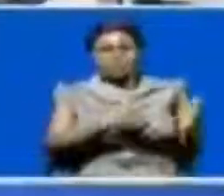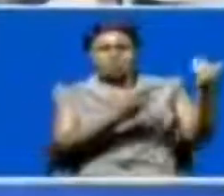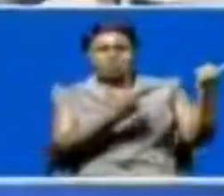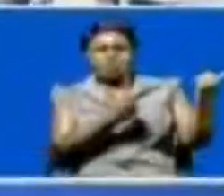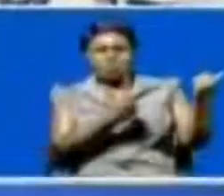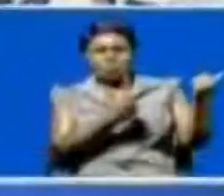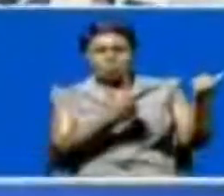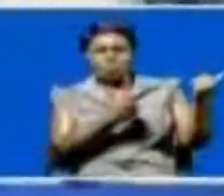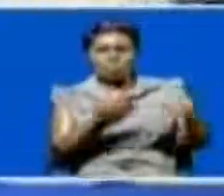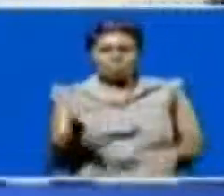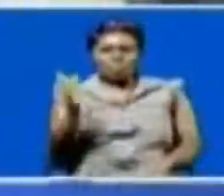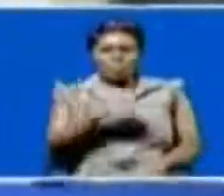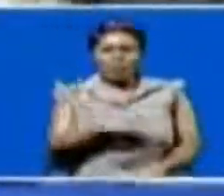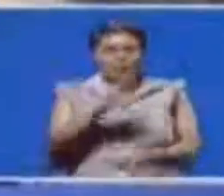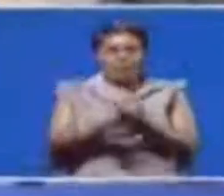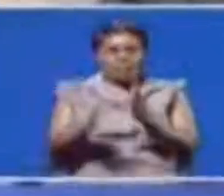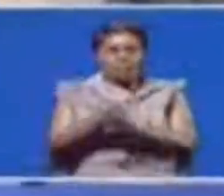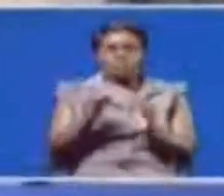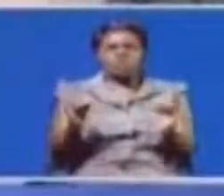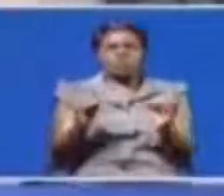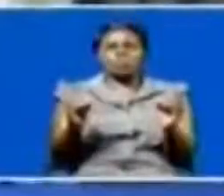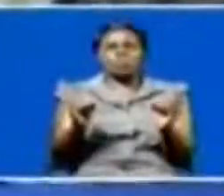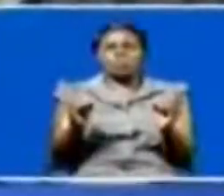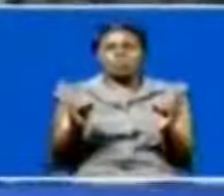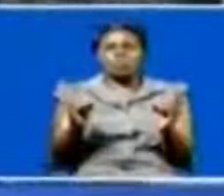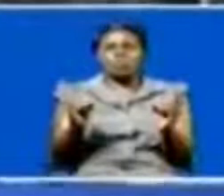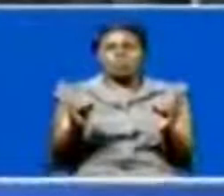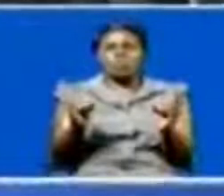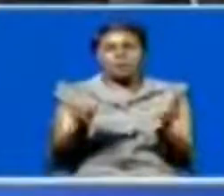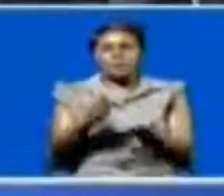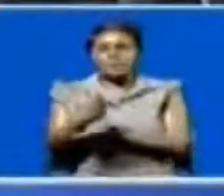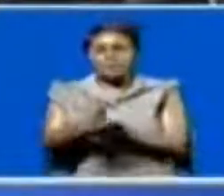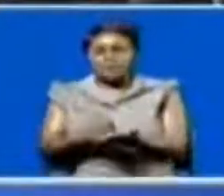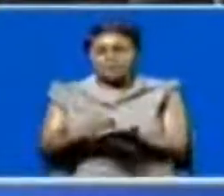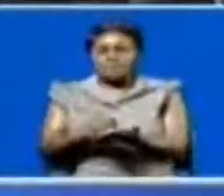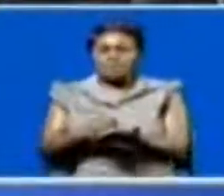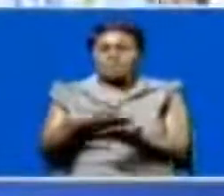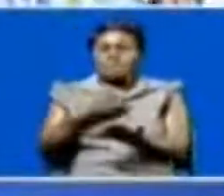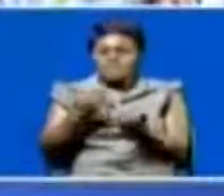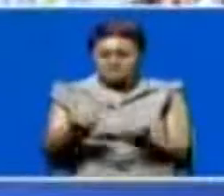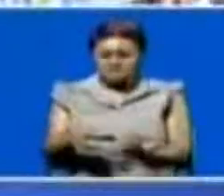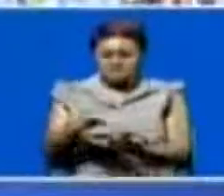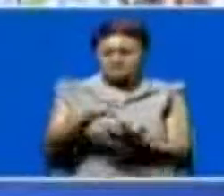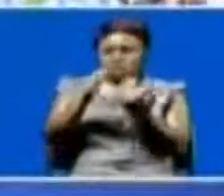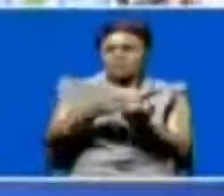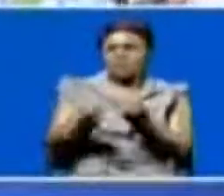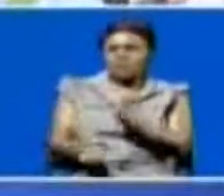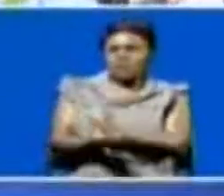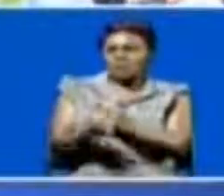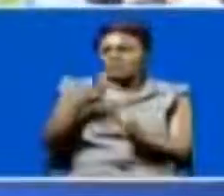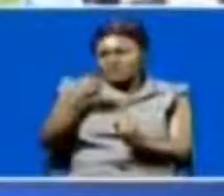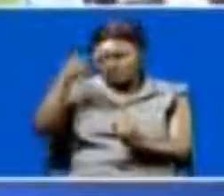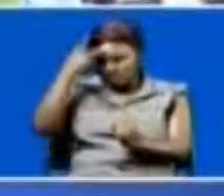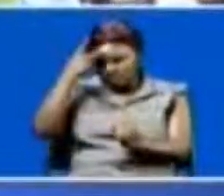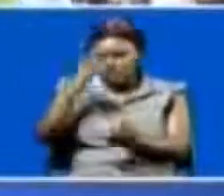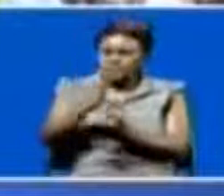they will not go back empty-handed. If there are those that may need special care, then we advise the parents accordingly. If there are